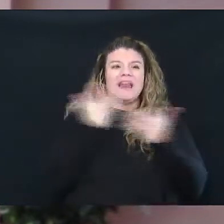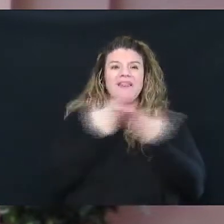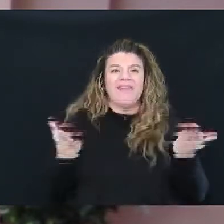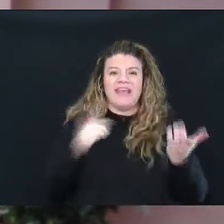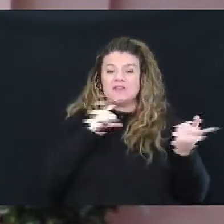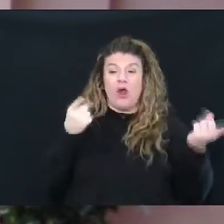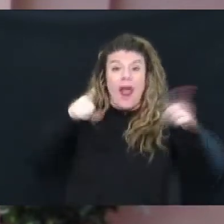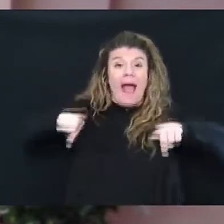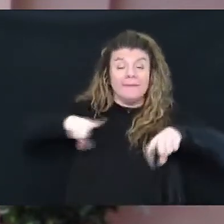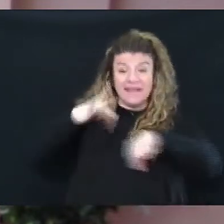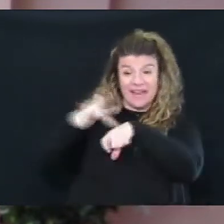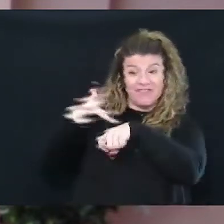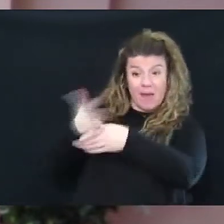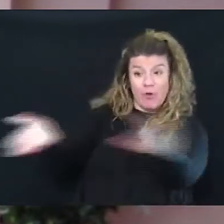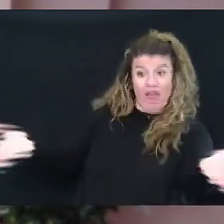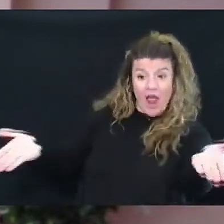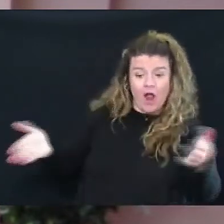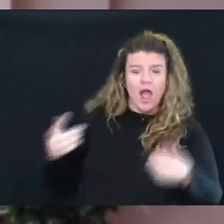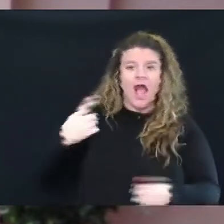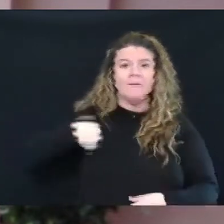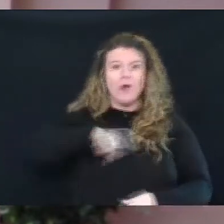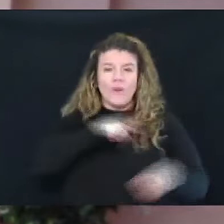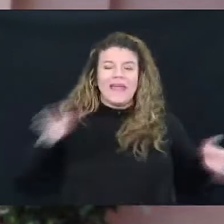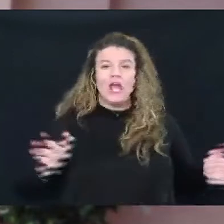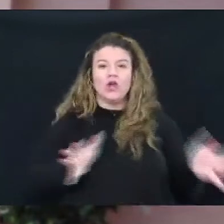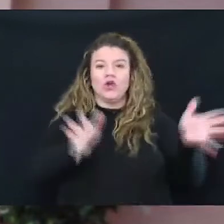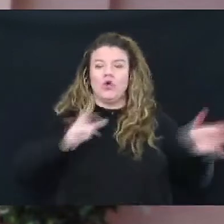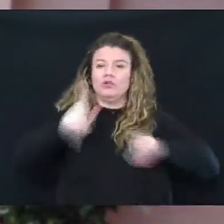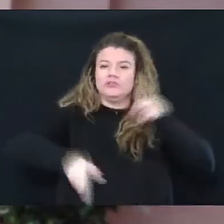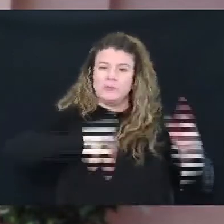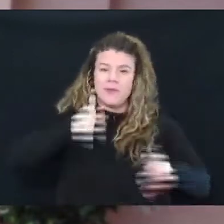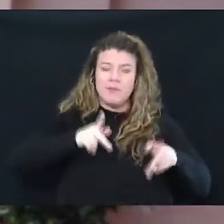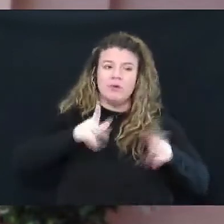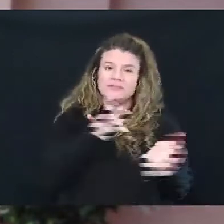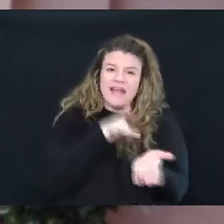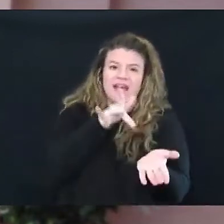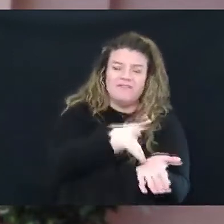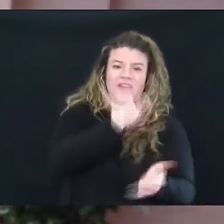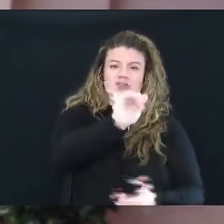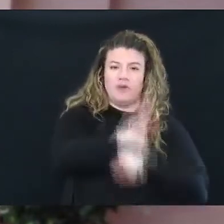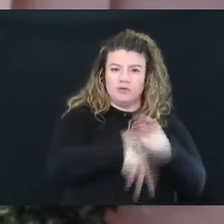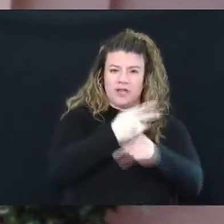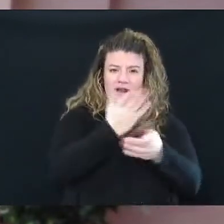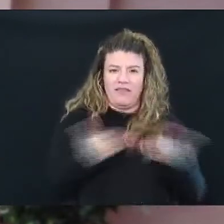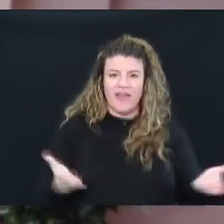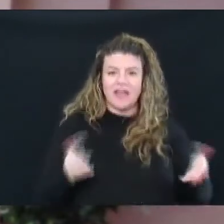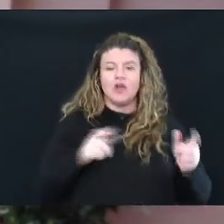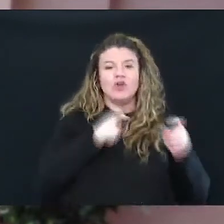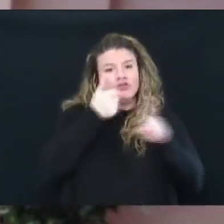available, but we really, really encourage people to take advantage of those tools,